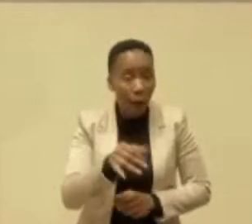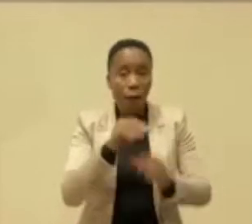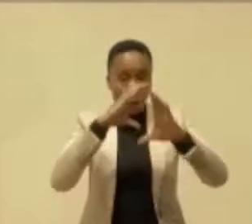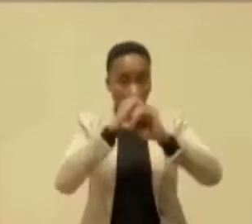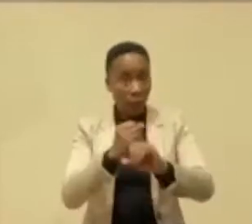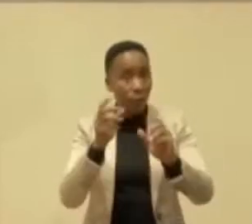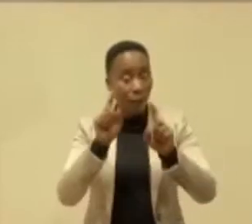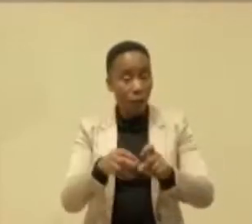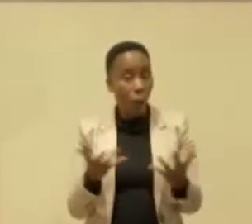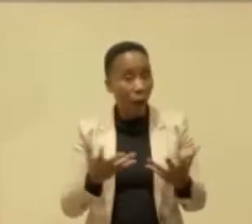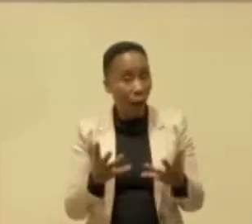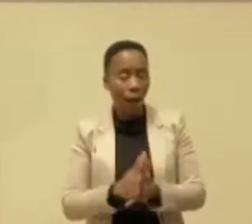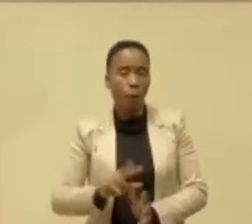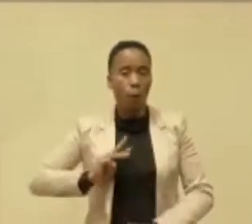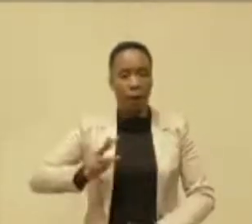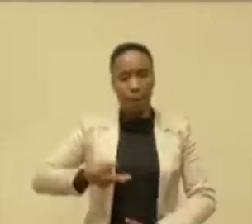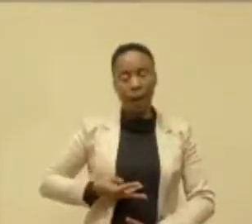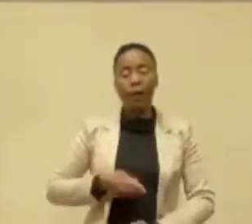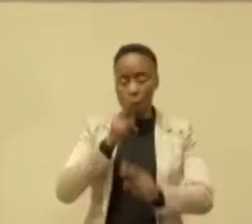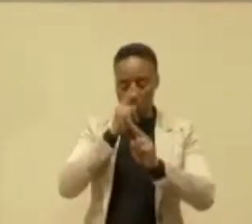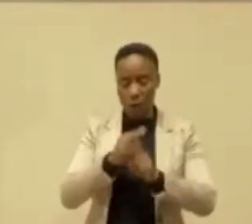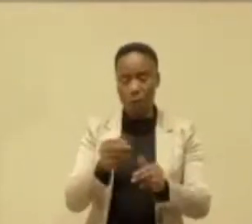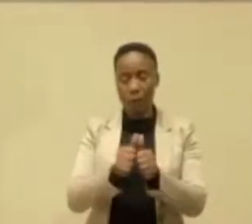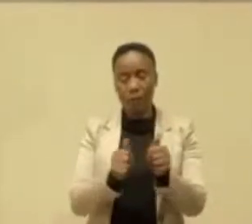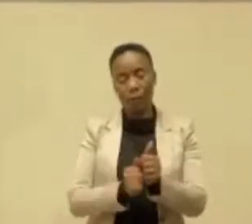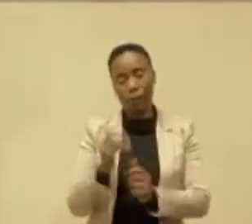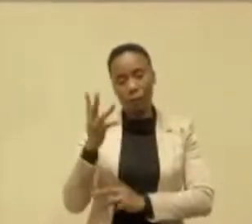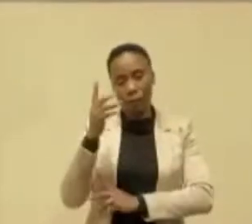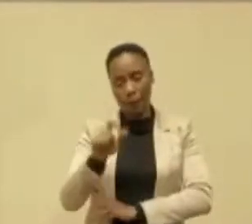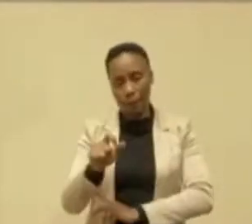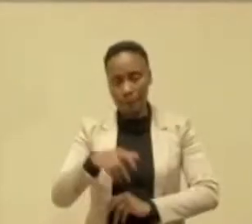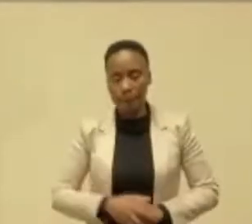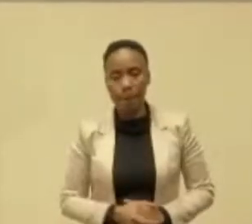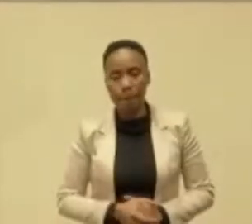women a honorable deputy speaker